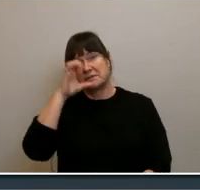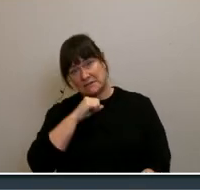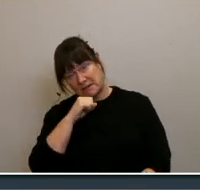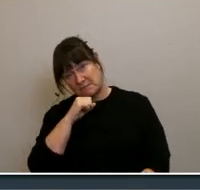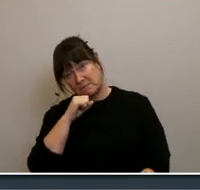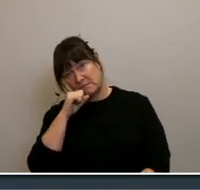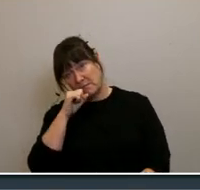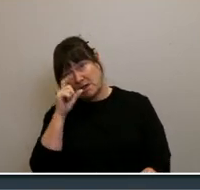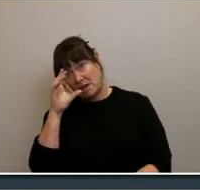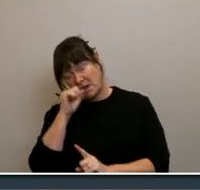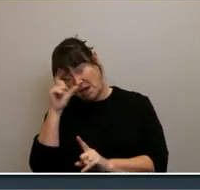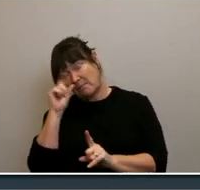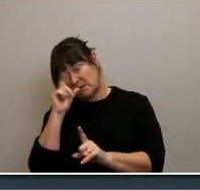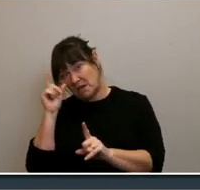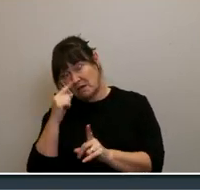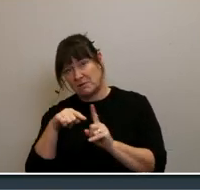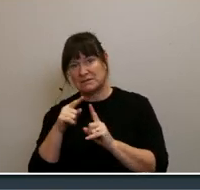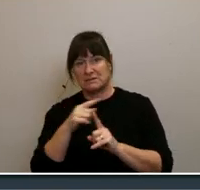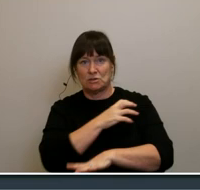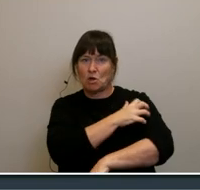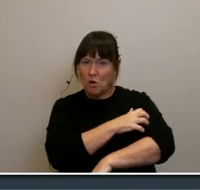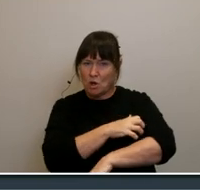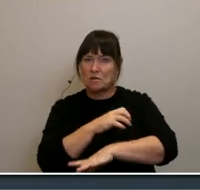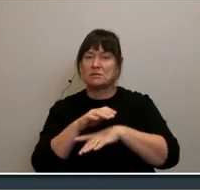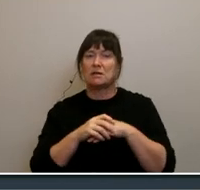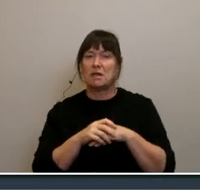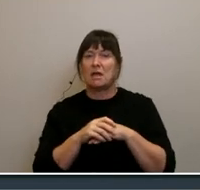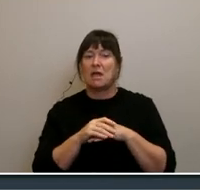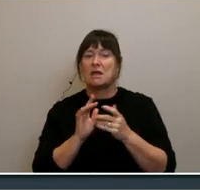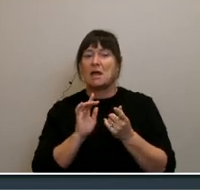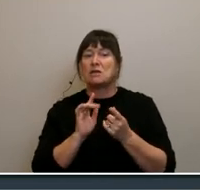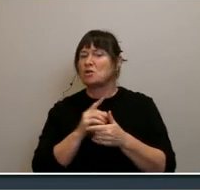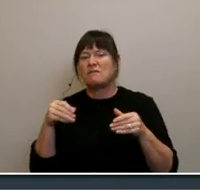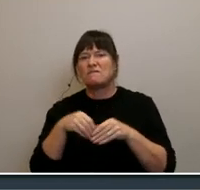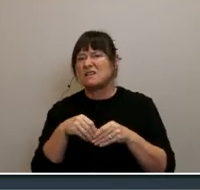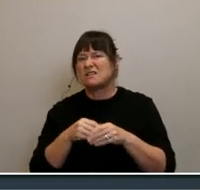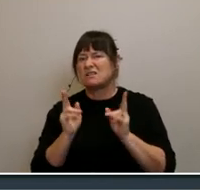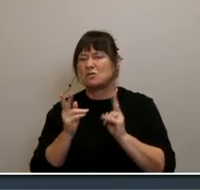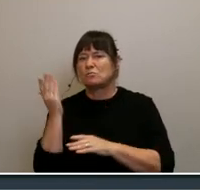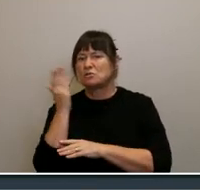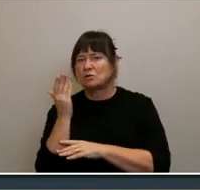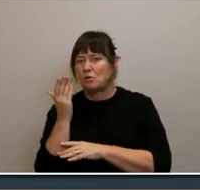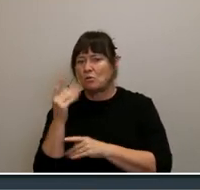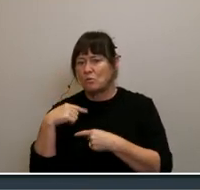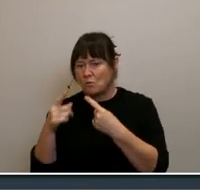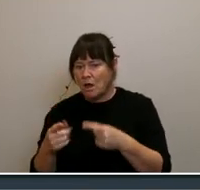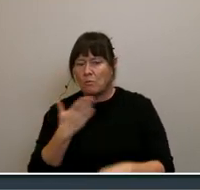but I still try my best in education. My sleep apnea gives me temporary memory loss. I would like to be a youth representative for